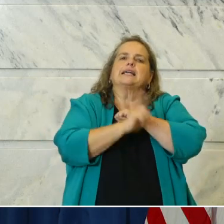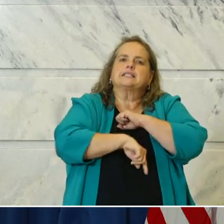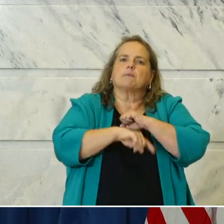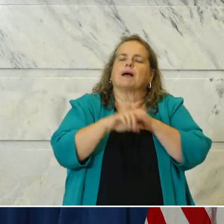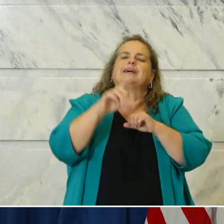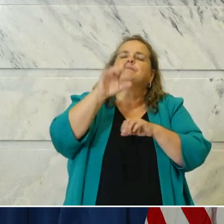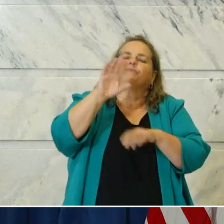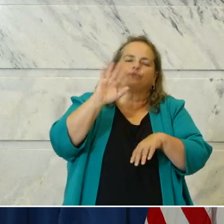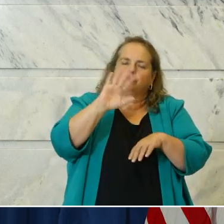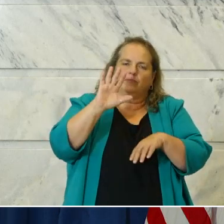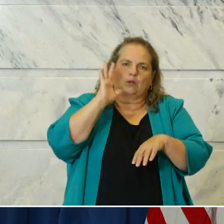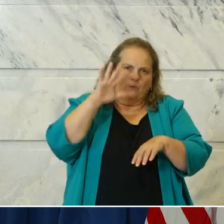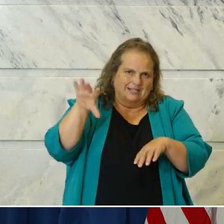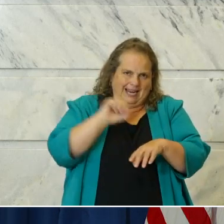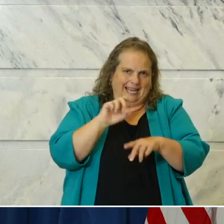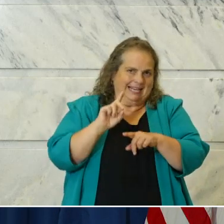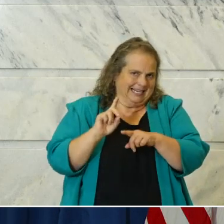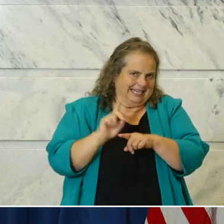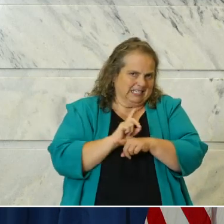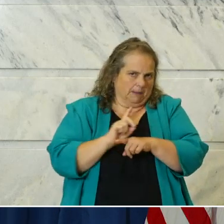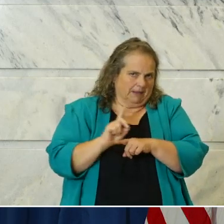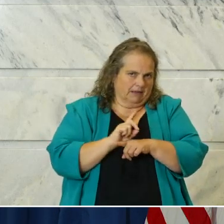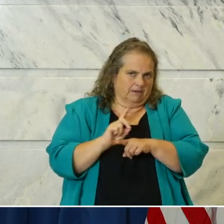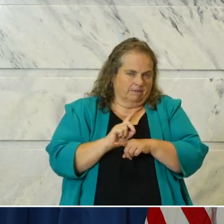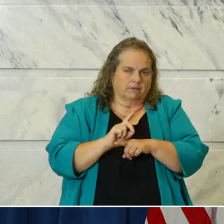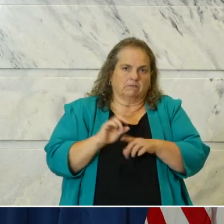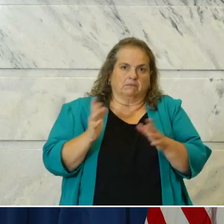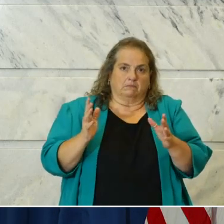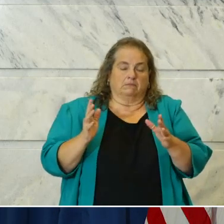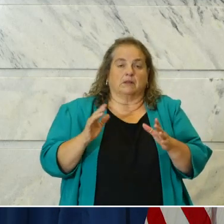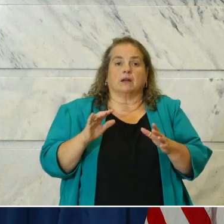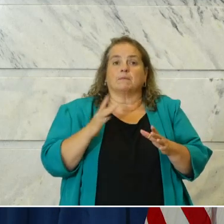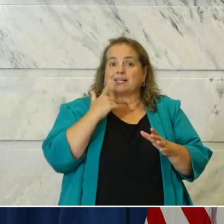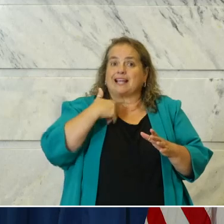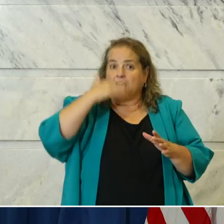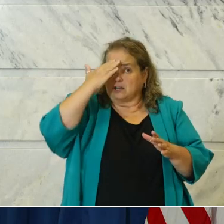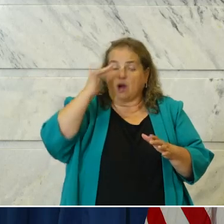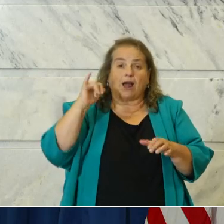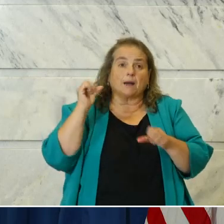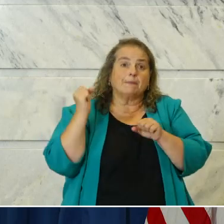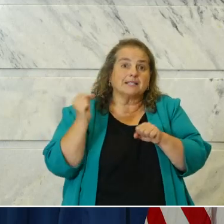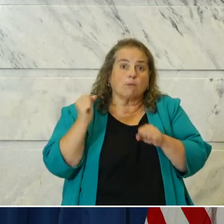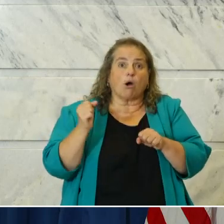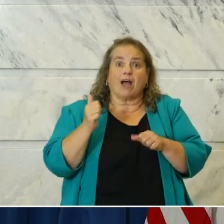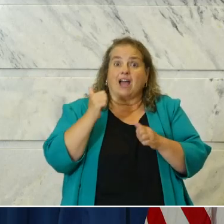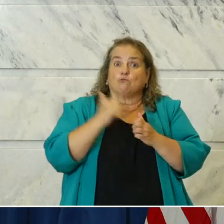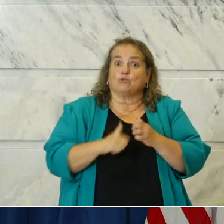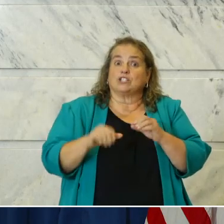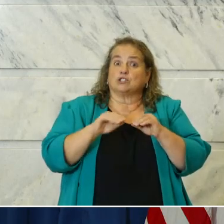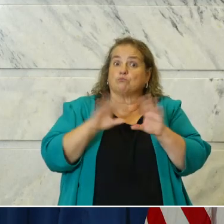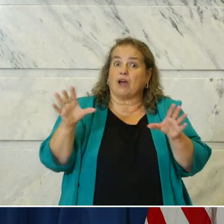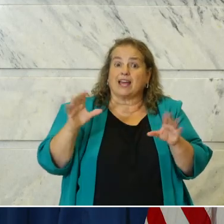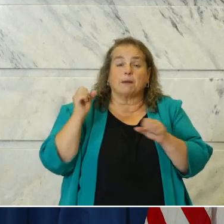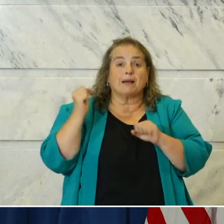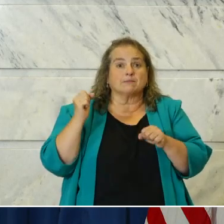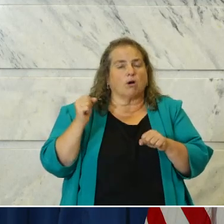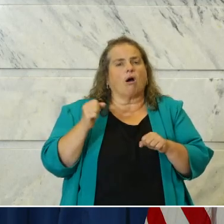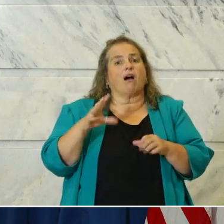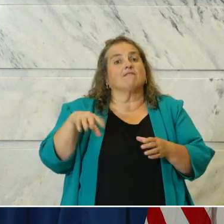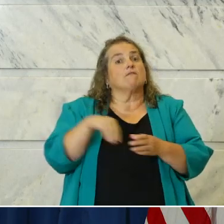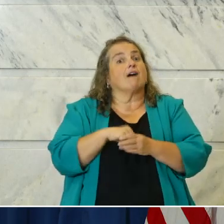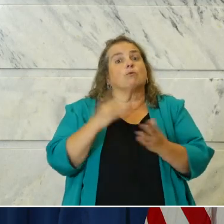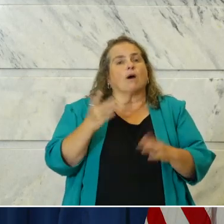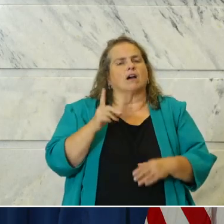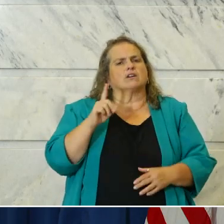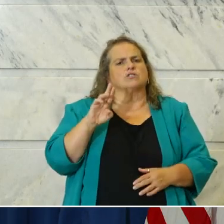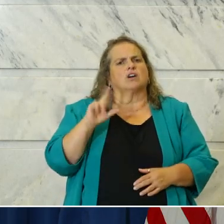youth baseball, when we know that every spread associated with youth baseball has involved a dugout, why the heck are teams still